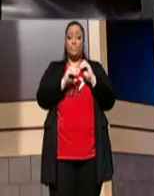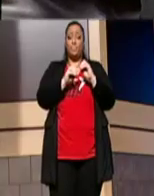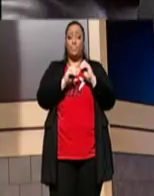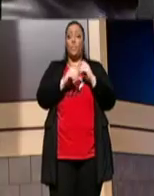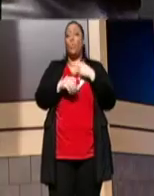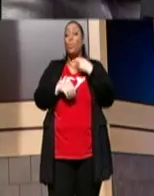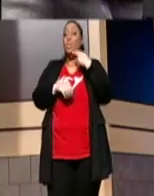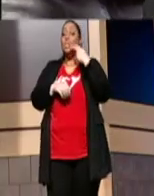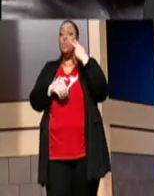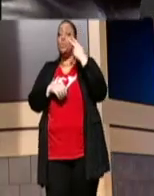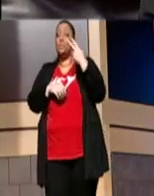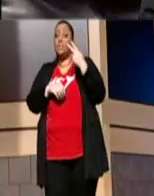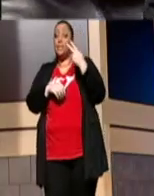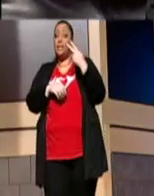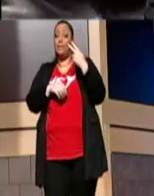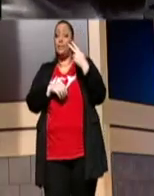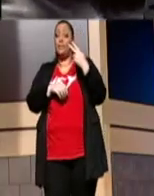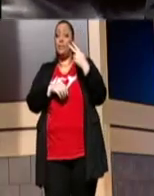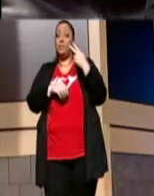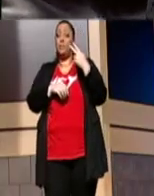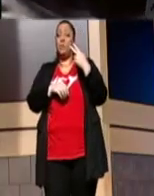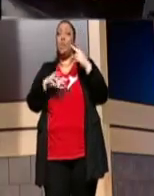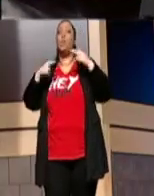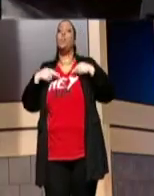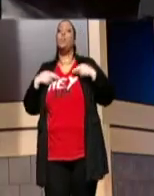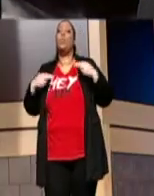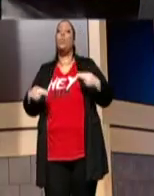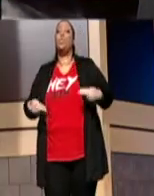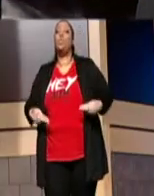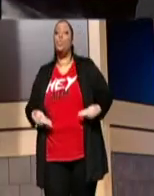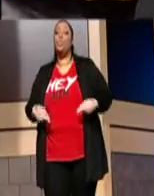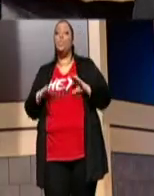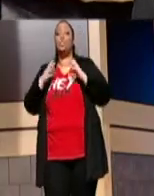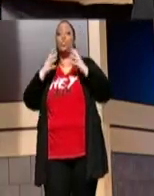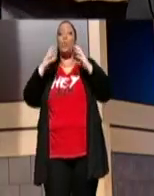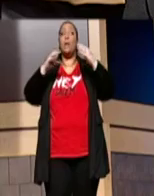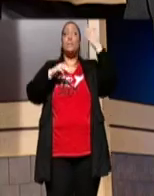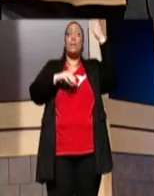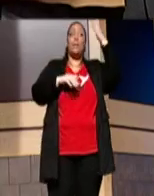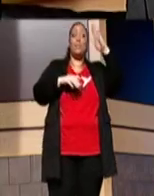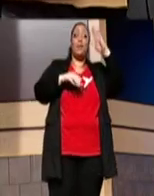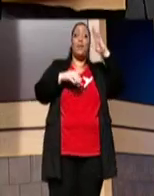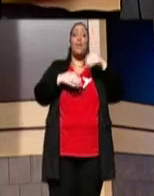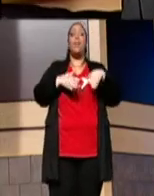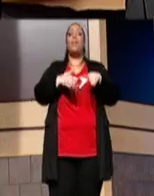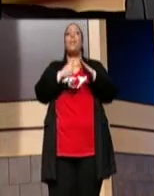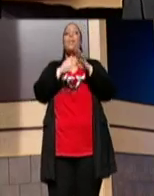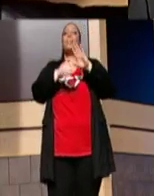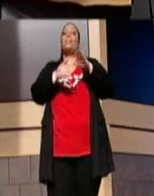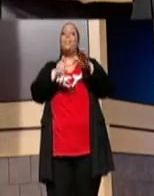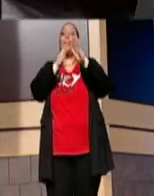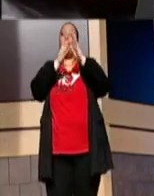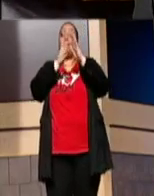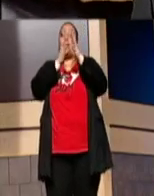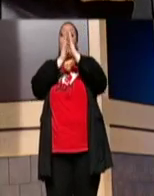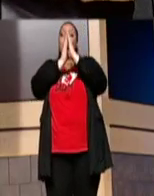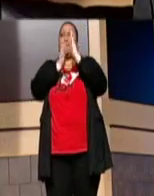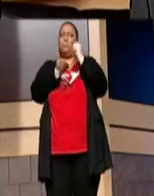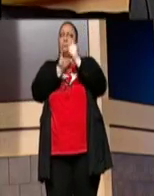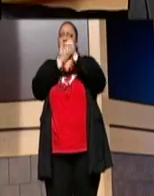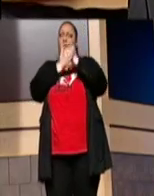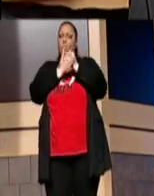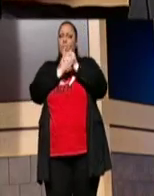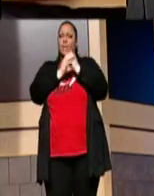you see your mortality, yes. your humanness cries out, God, yes. help us. And you turn to the people whom God has put into the